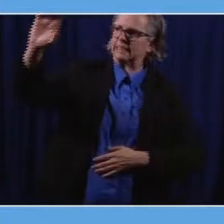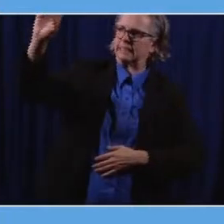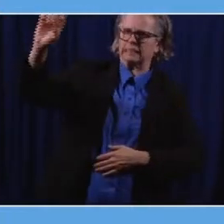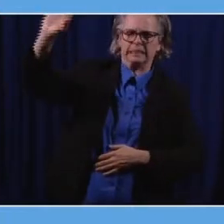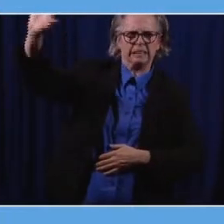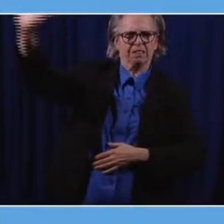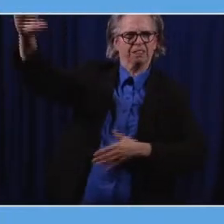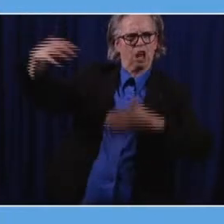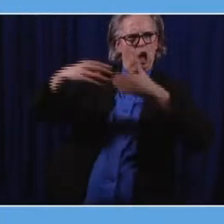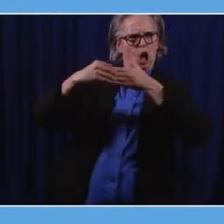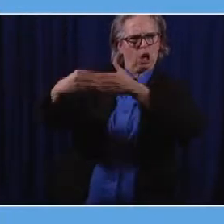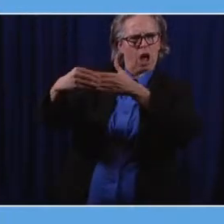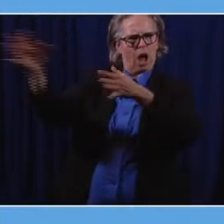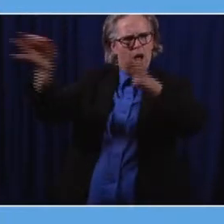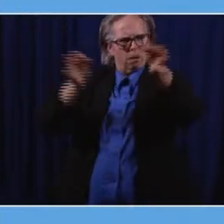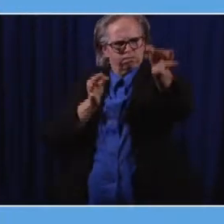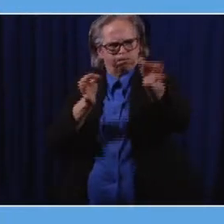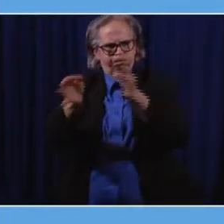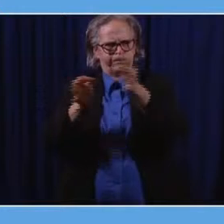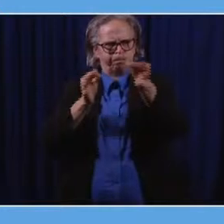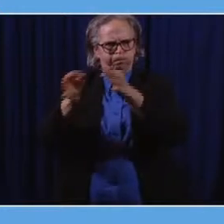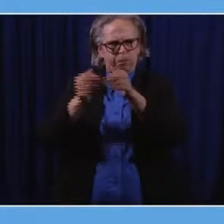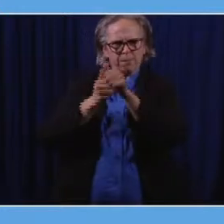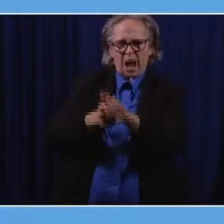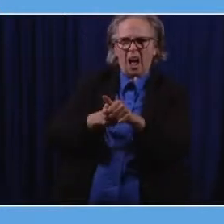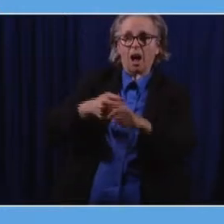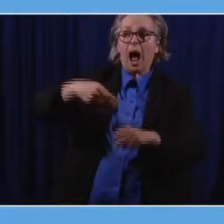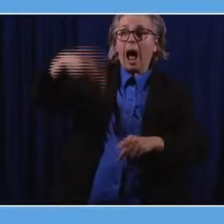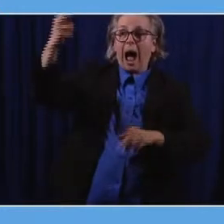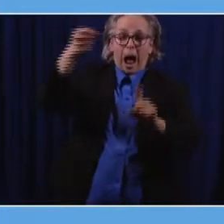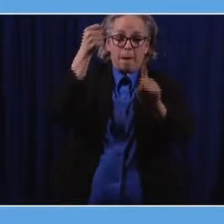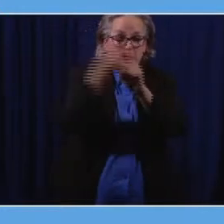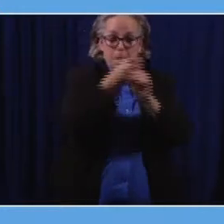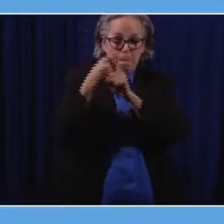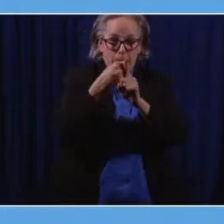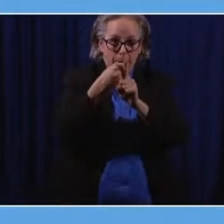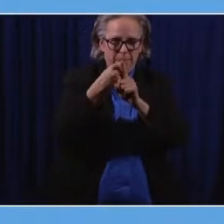color there are counties that have a high incidence